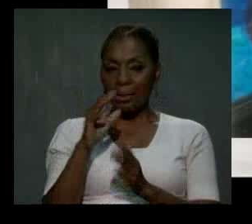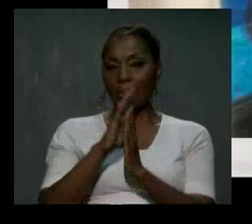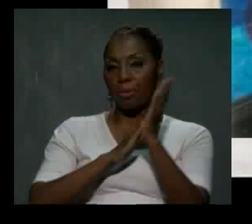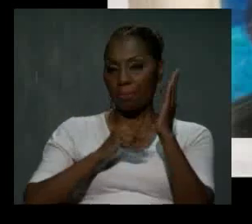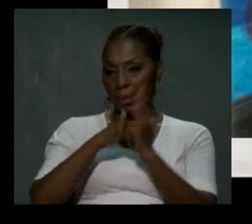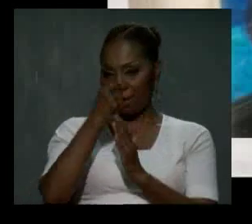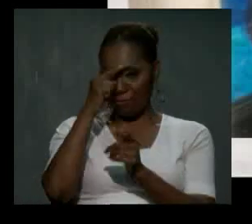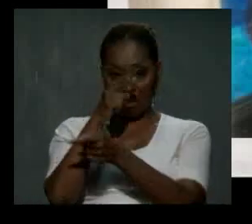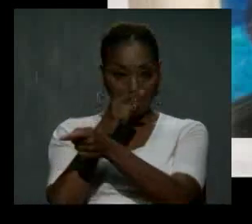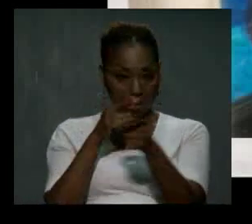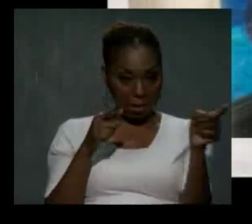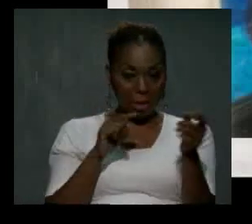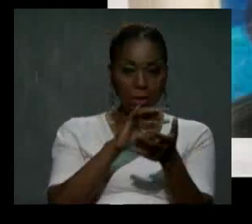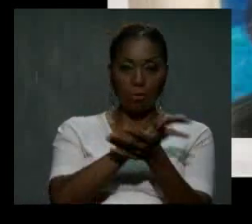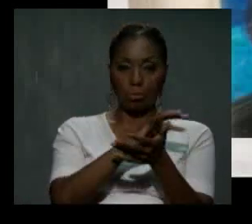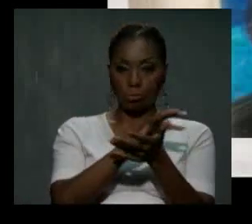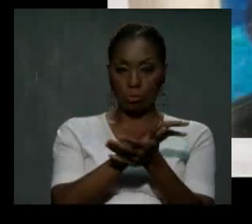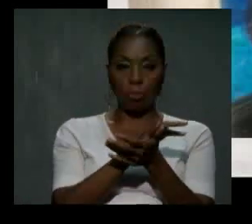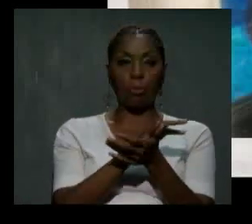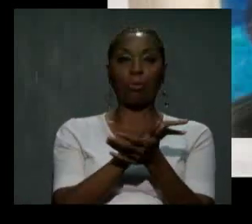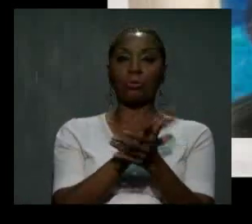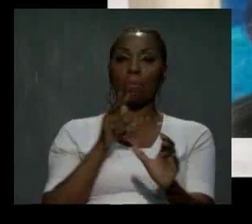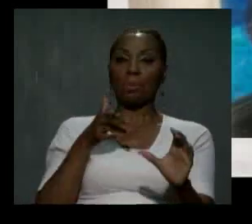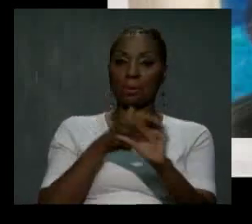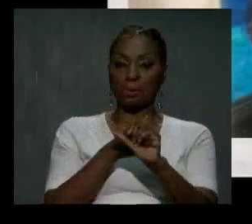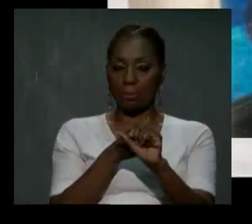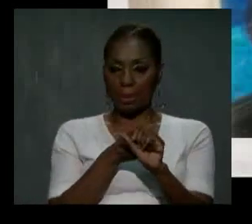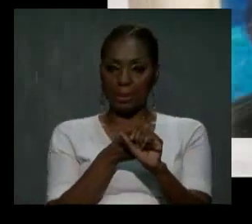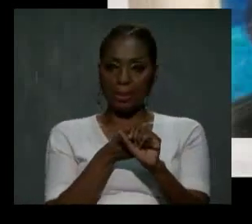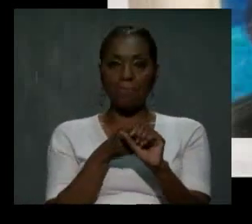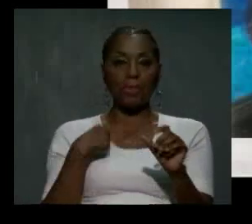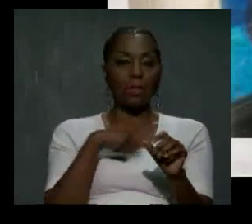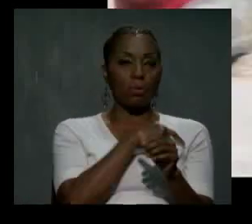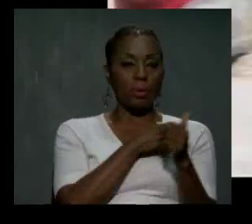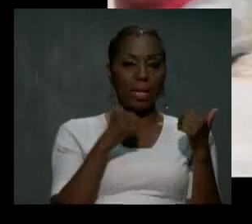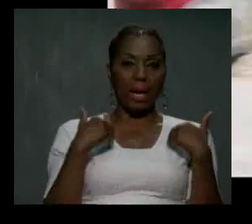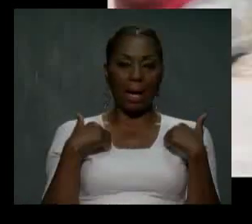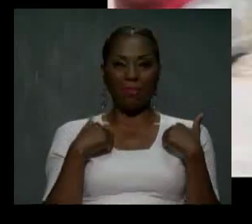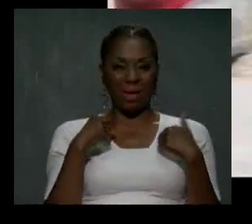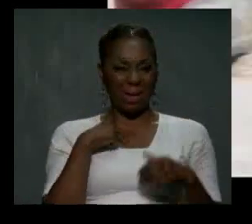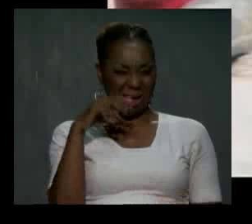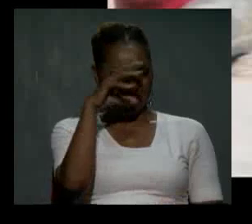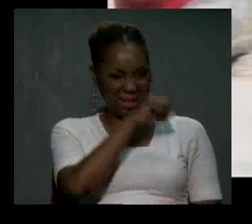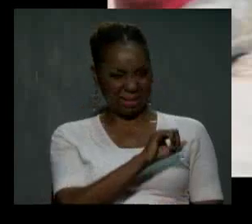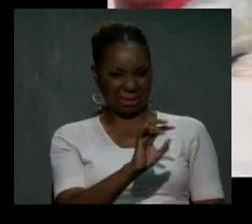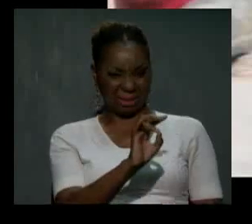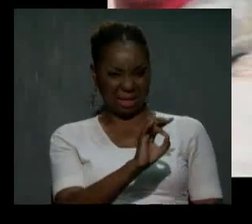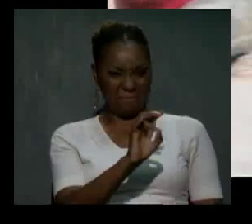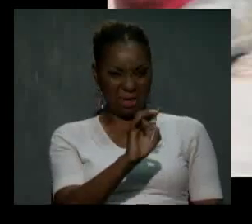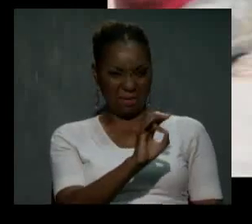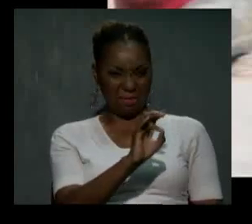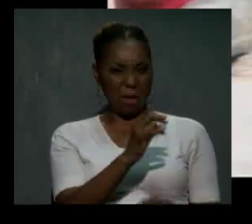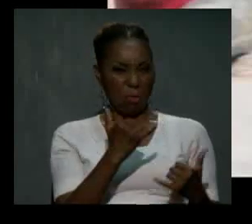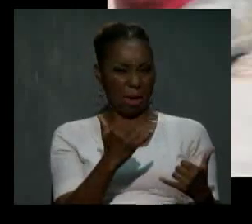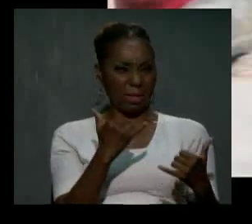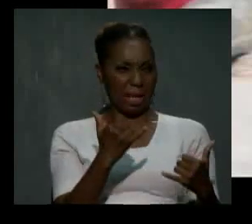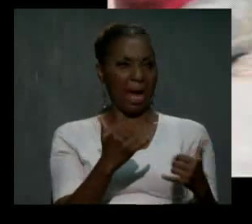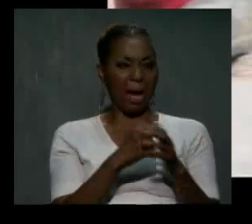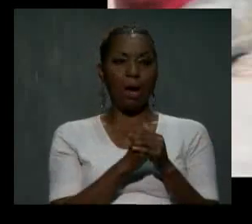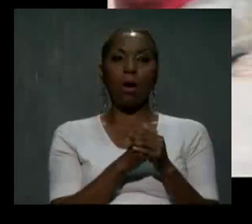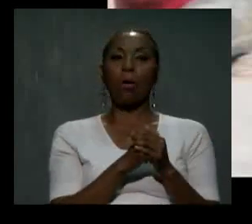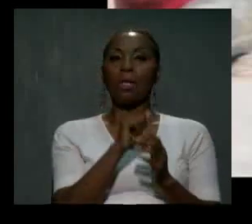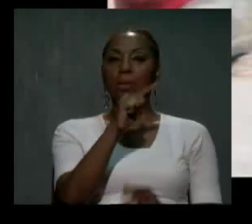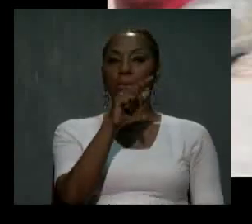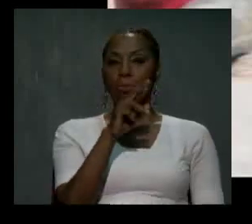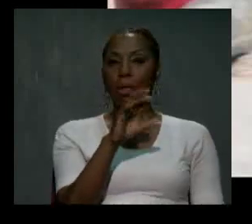paint for them. The schools that we have participating, we have, I guess, seven of them up right now. Central